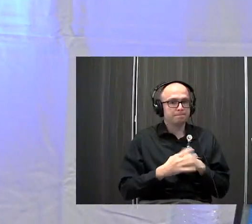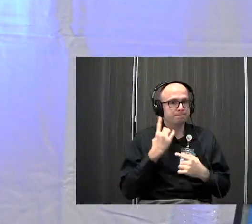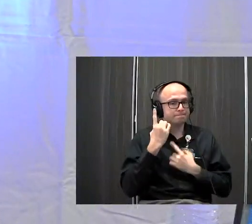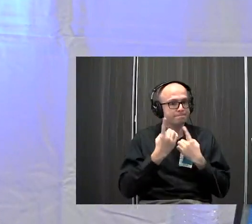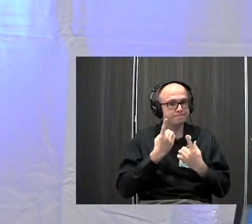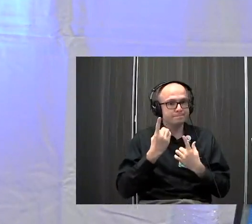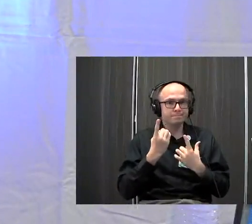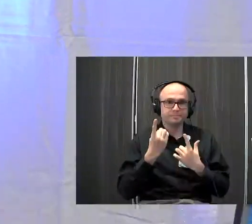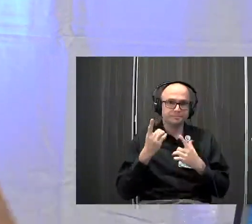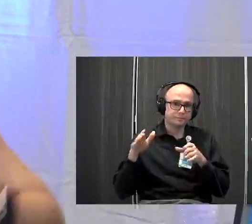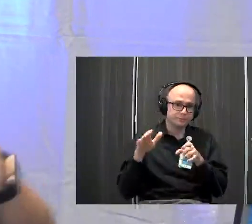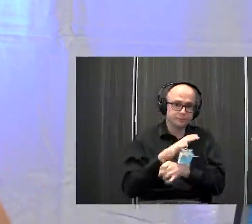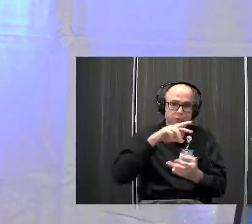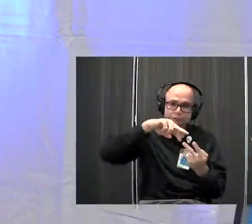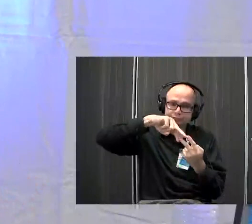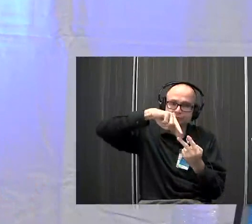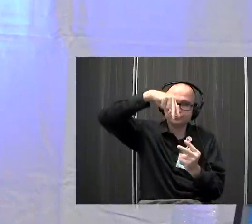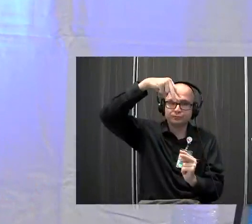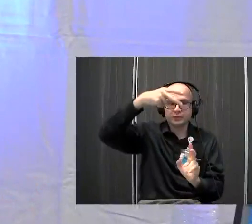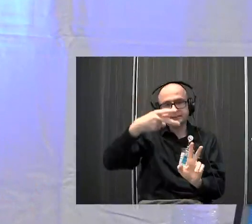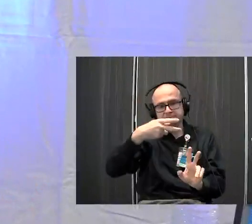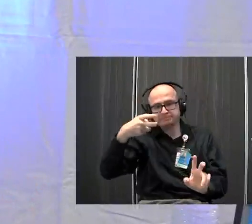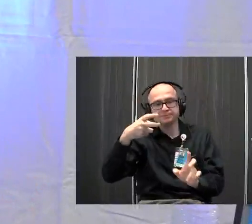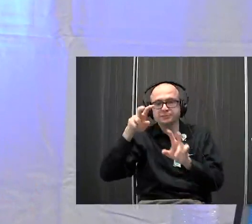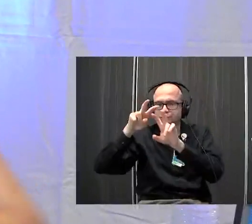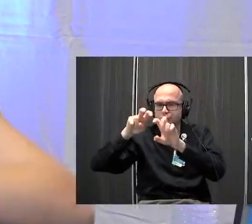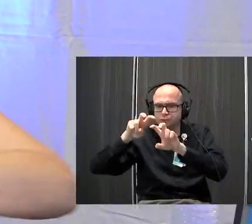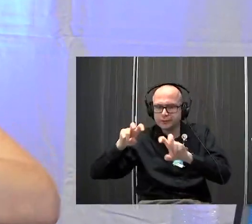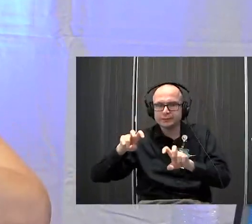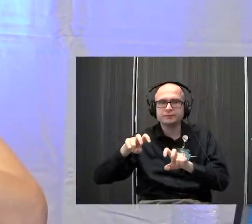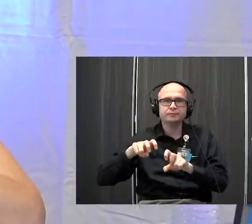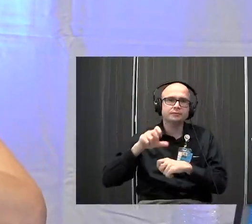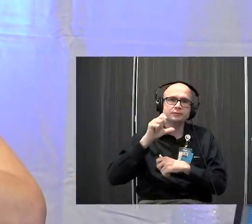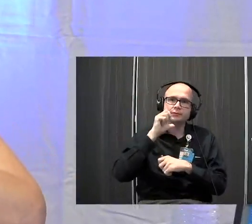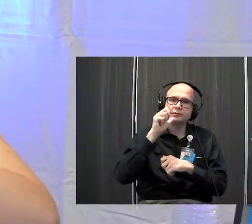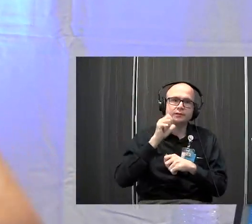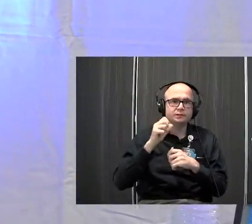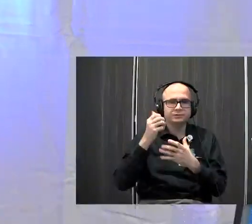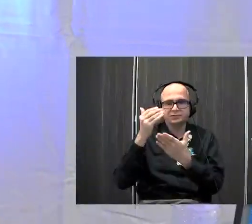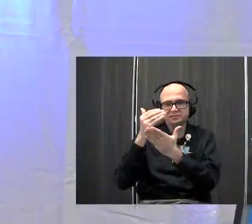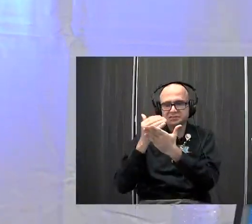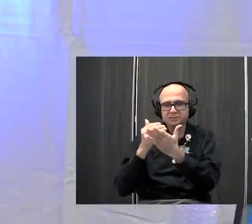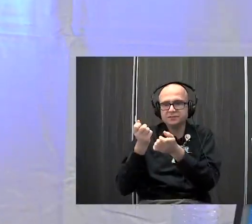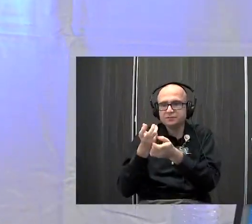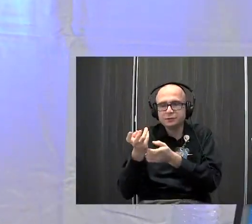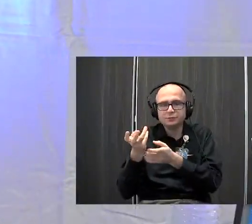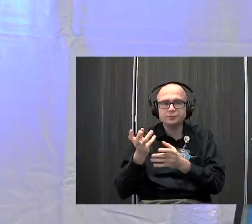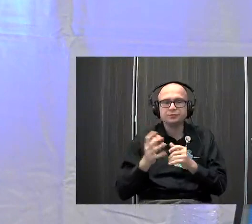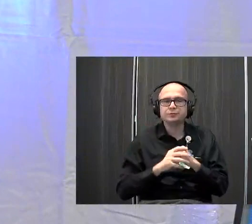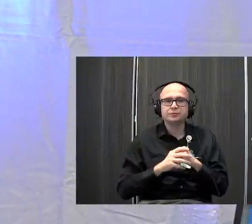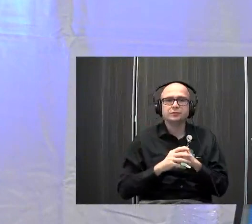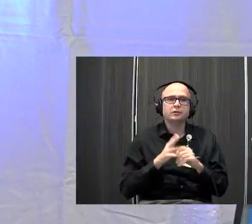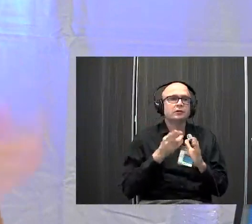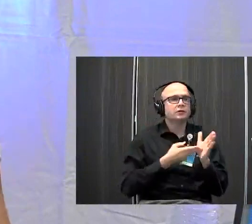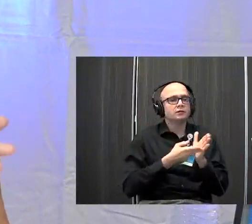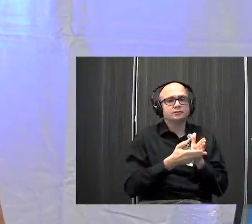about either going to whole genome, which does a better job at reading those instructions and not just the ingredient list. But